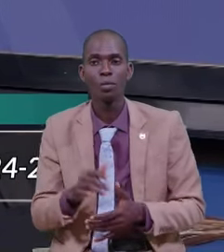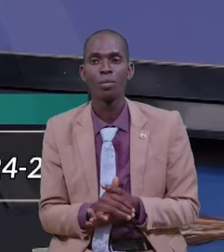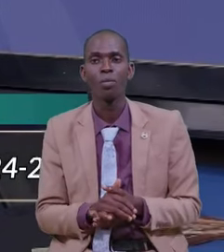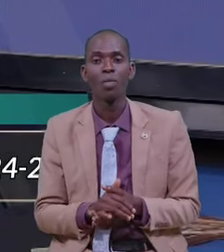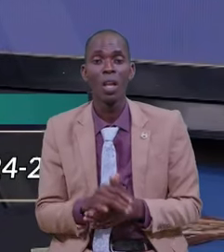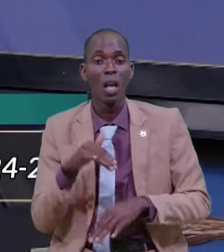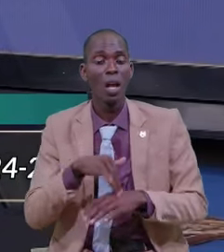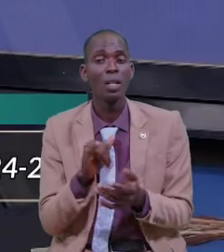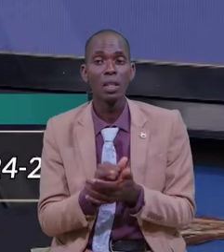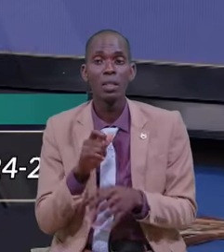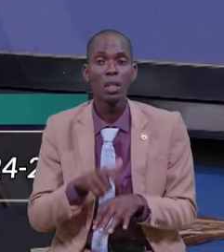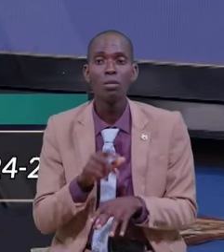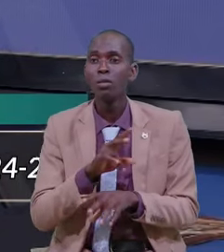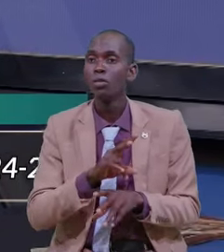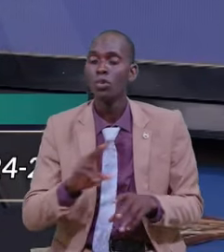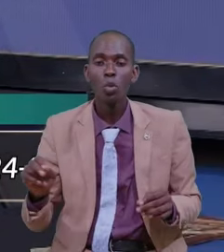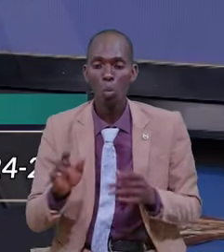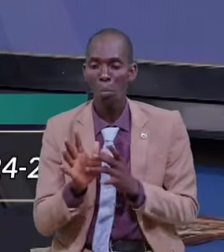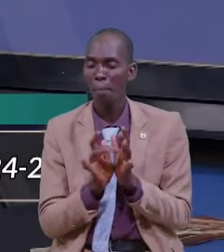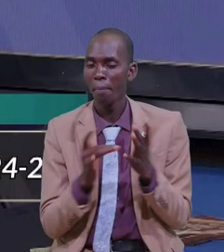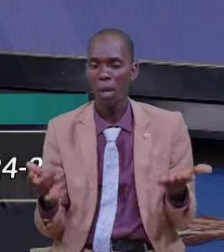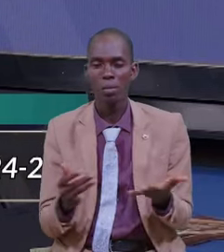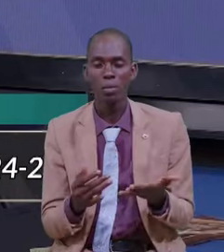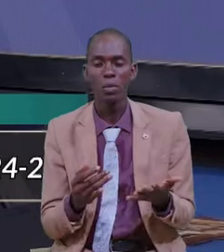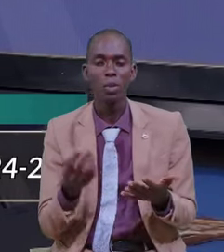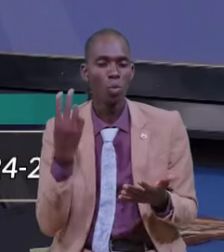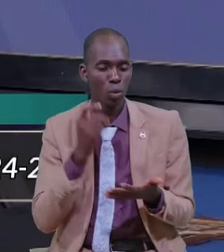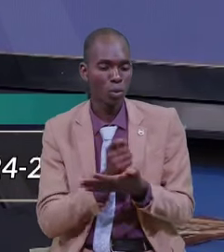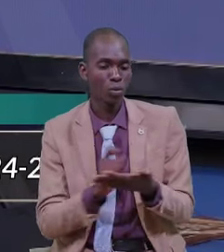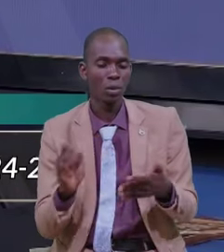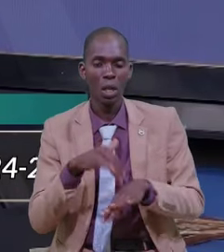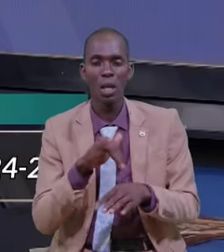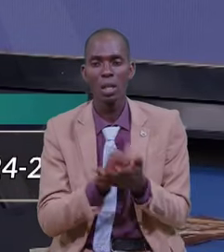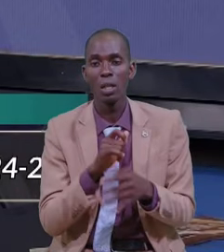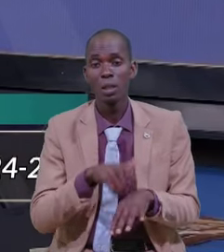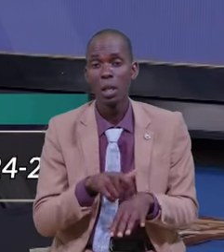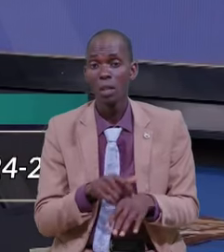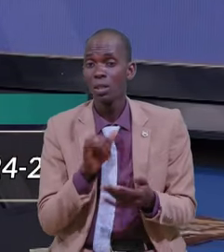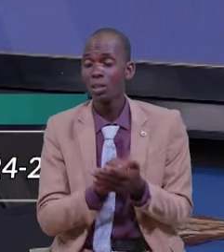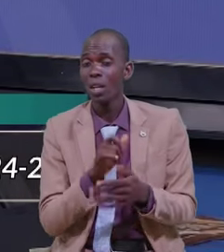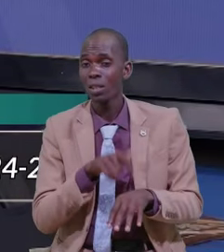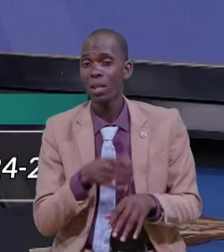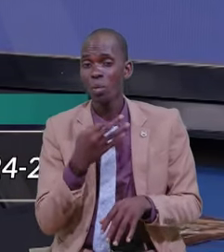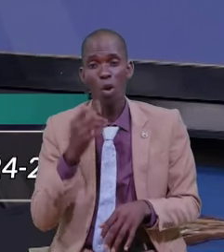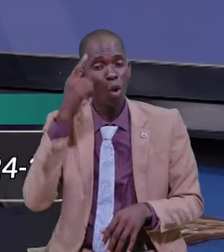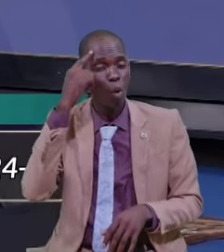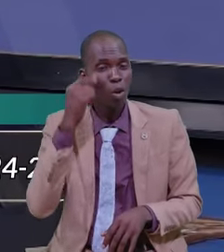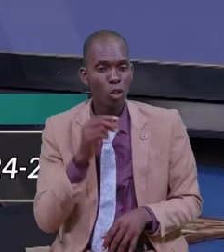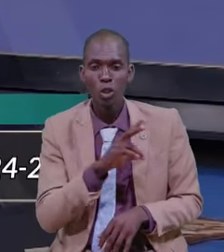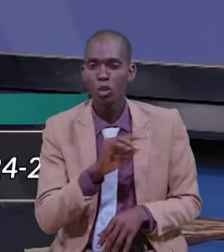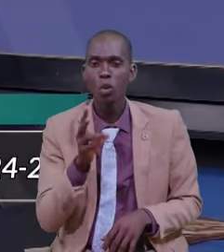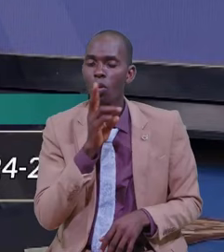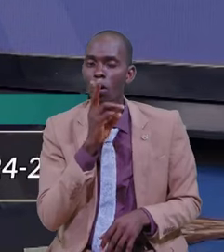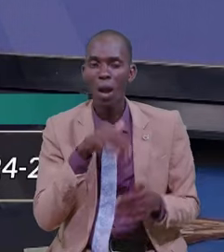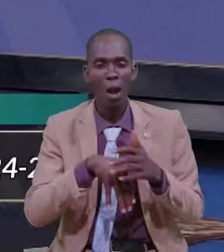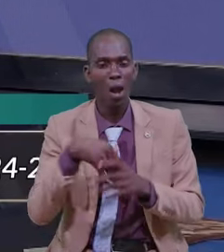of the Bible had been written. At that time, there was no water out of the rock. At that